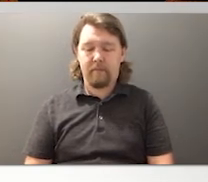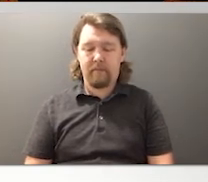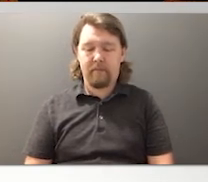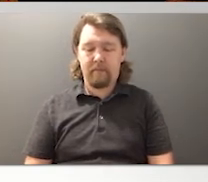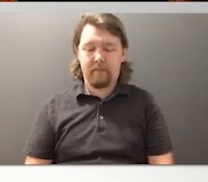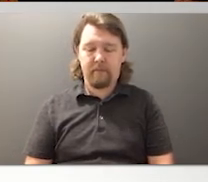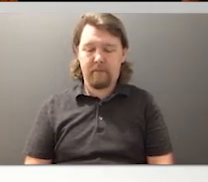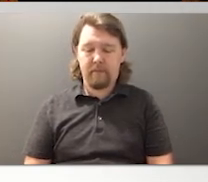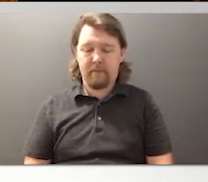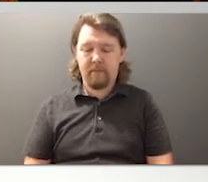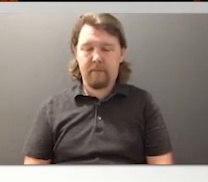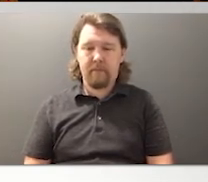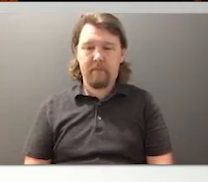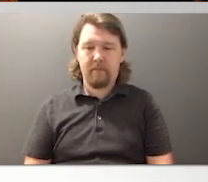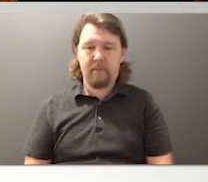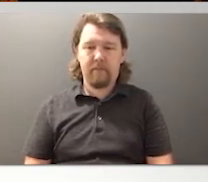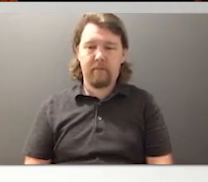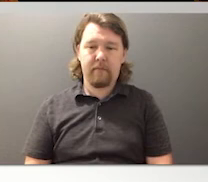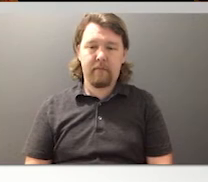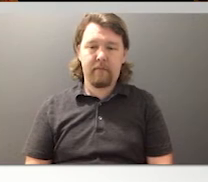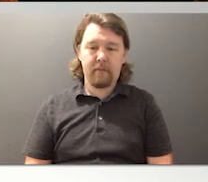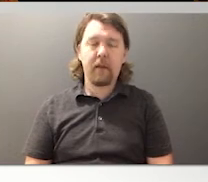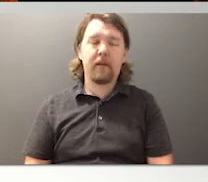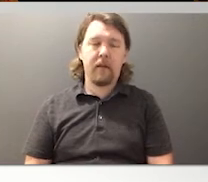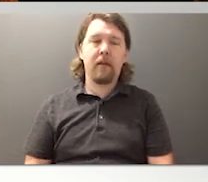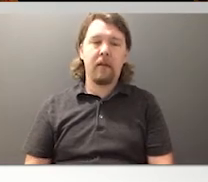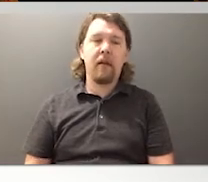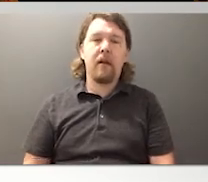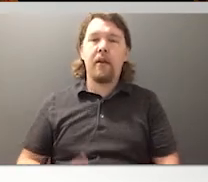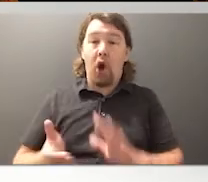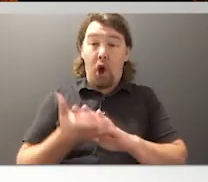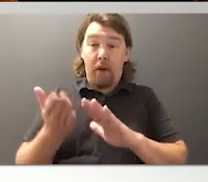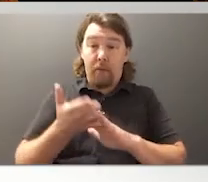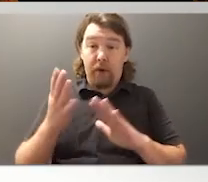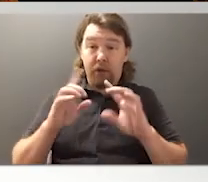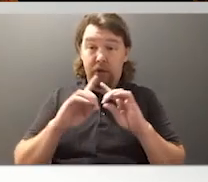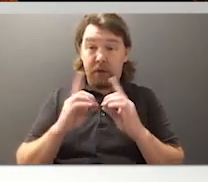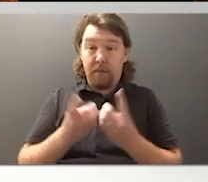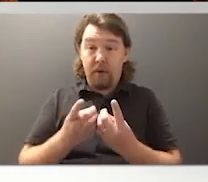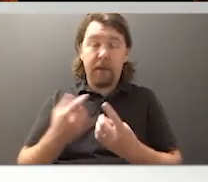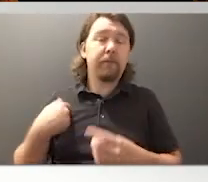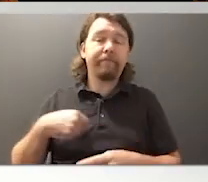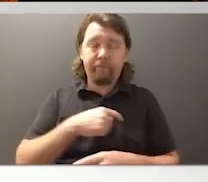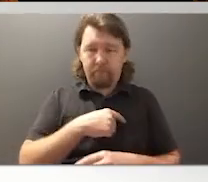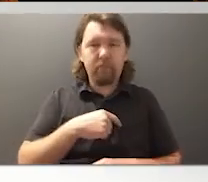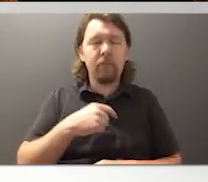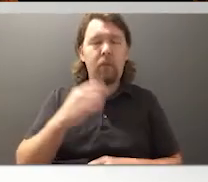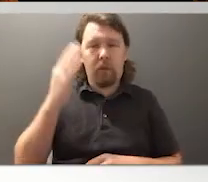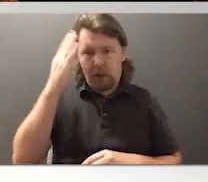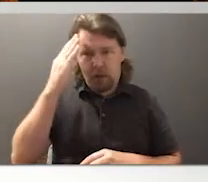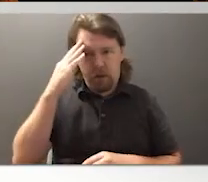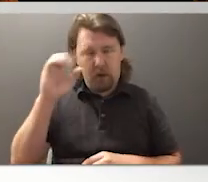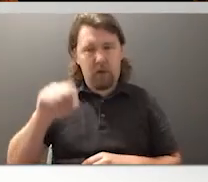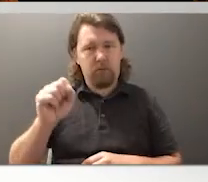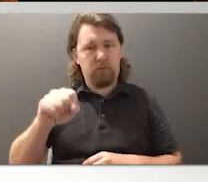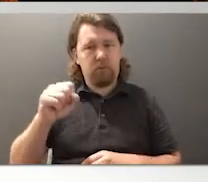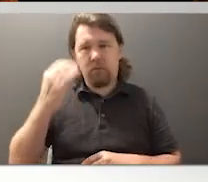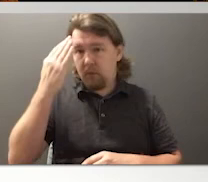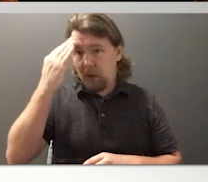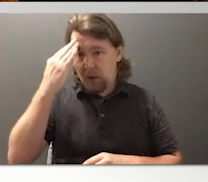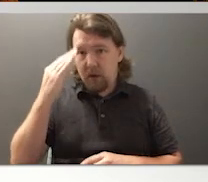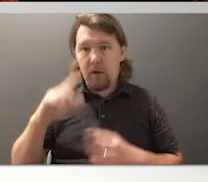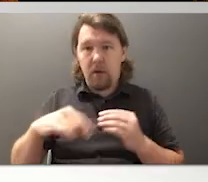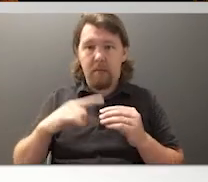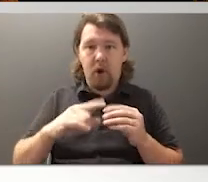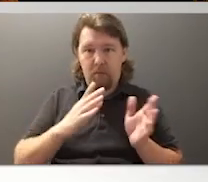We are busy doing a lot of things, but I'm going to let you guys kind of speak to the actual technical end of it. Yeah, so in the operations department,